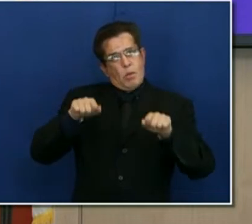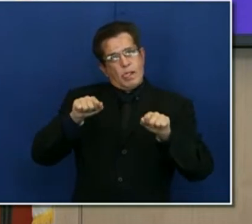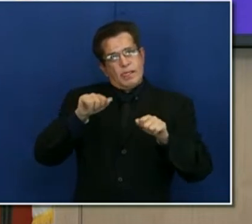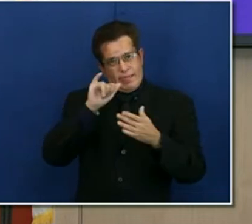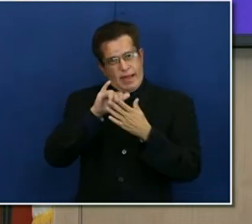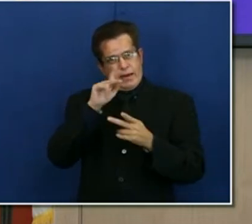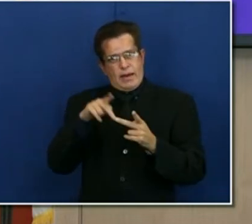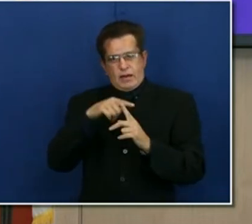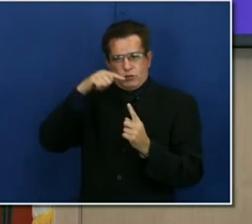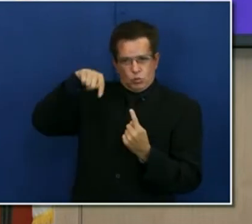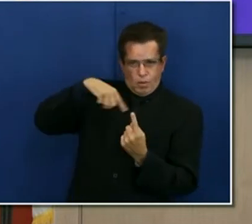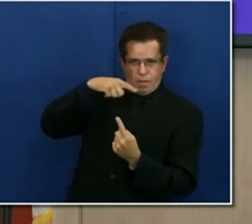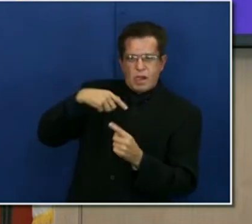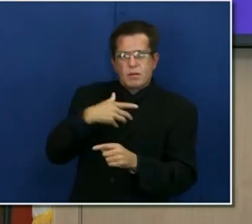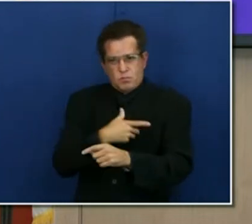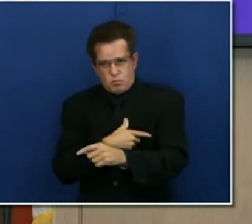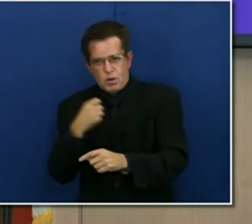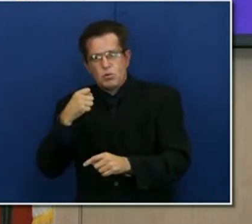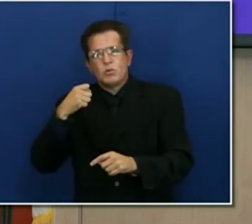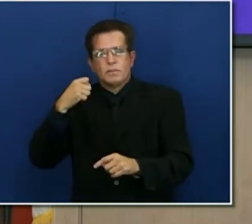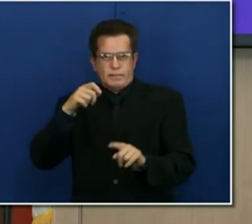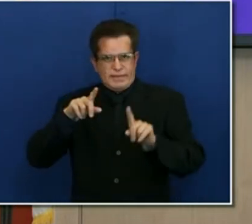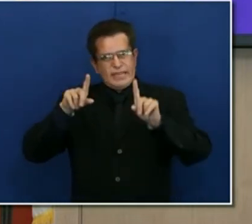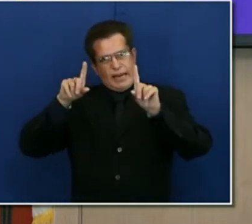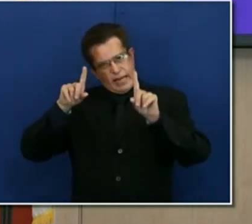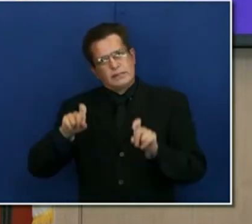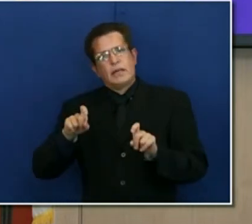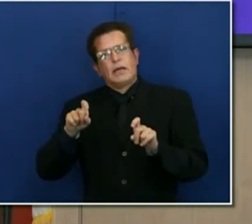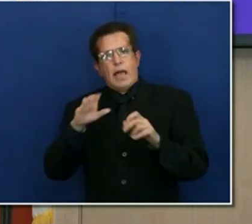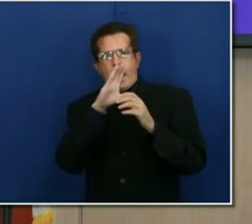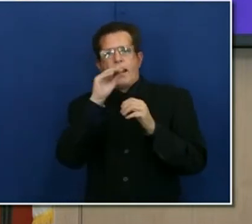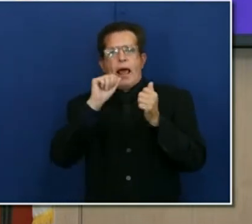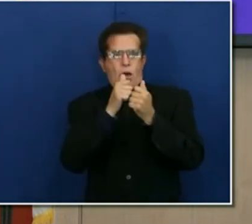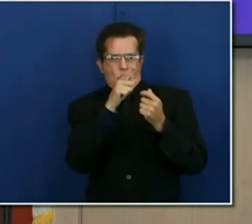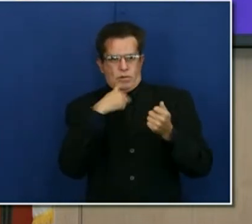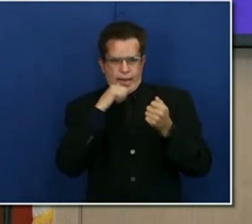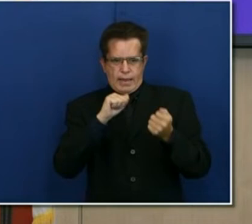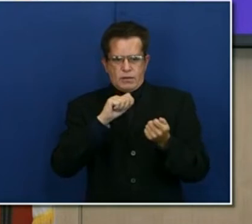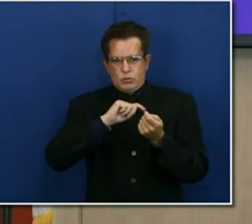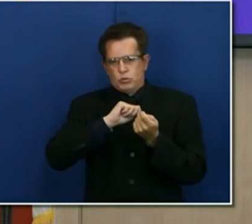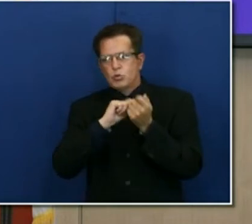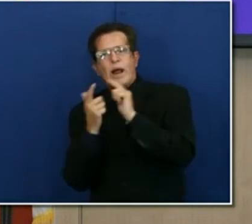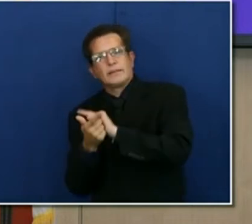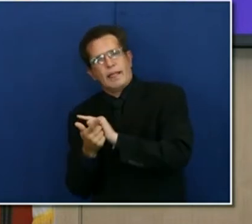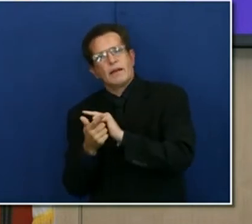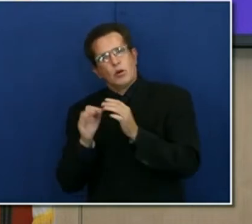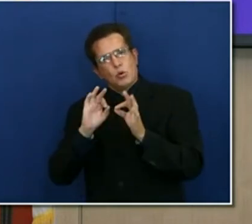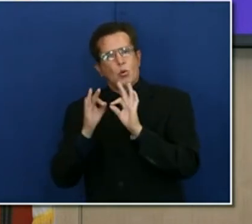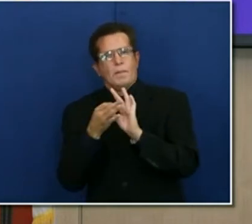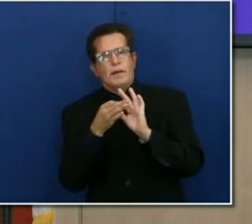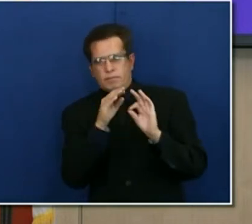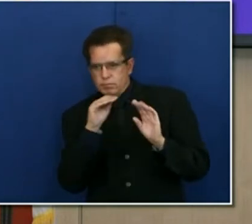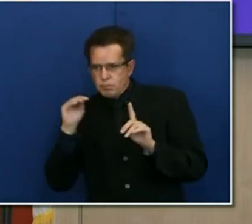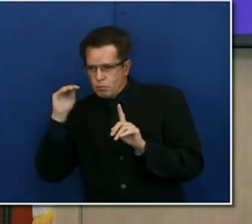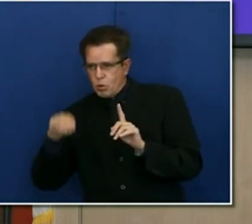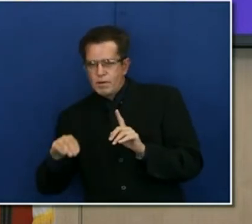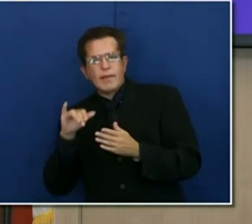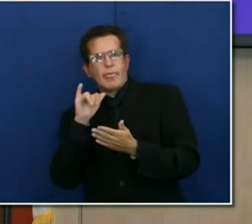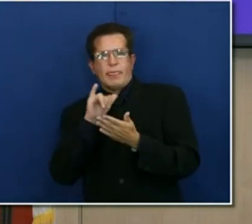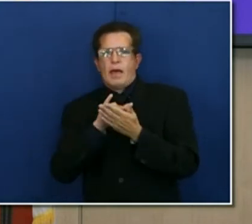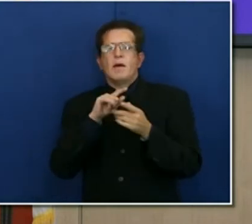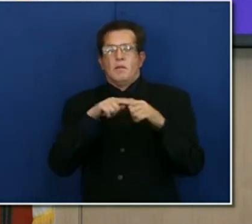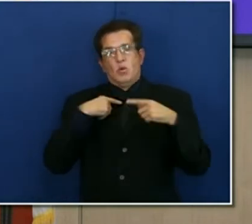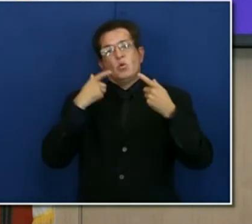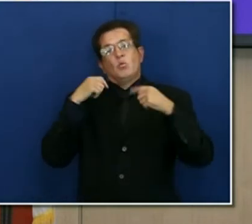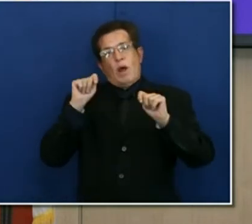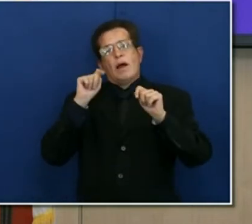and then how to actually then interpret it. That's been an evolving issue over the last number of months. But we would like to try to answer